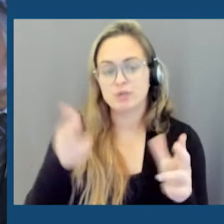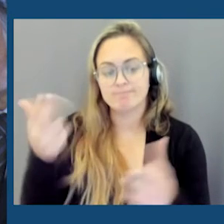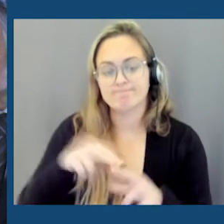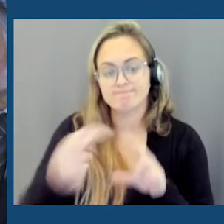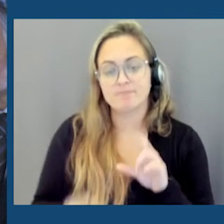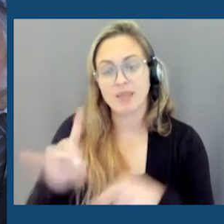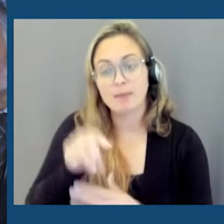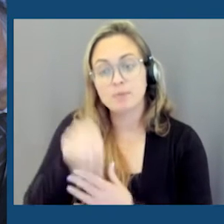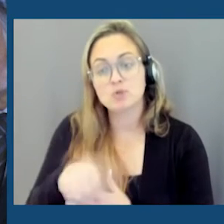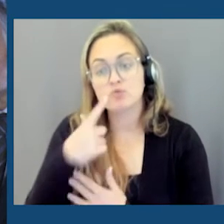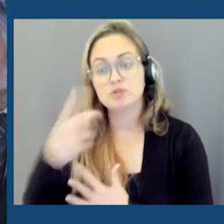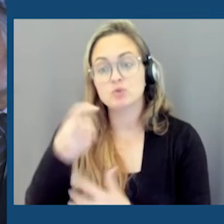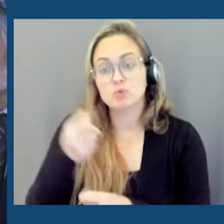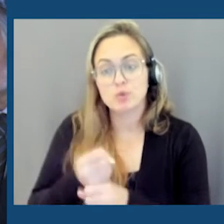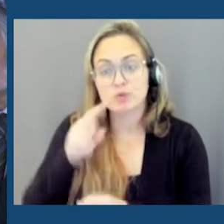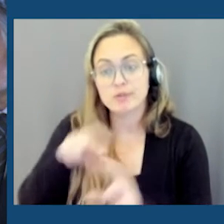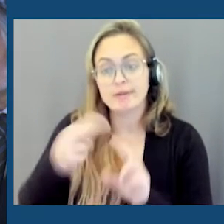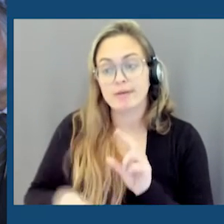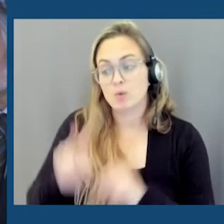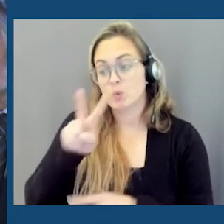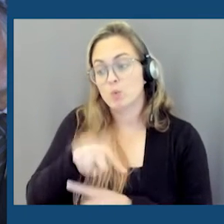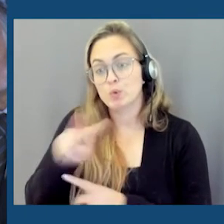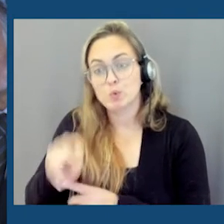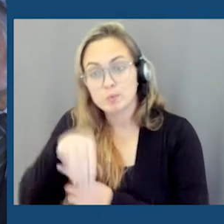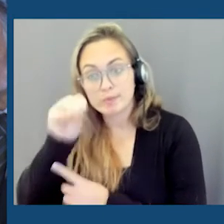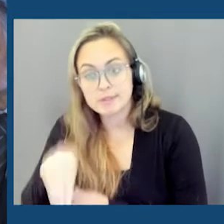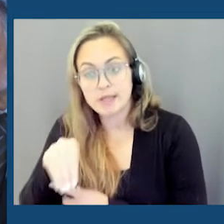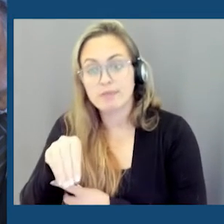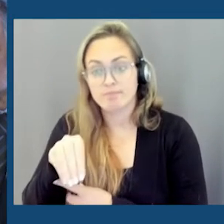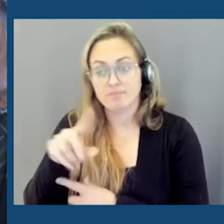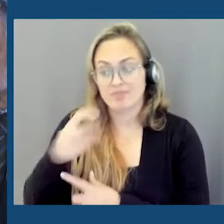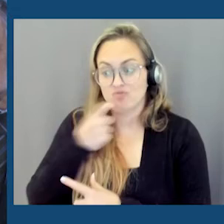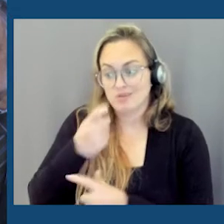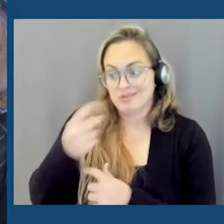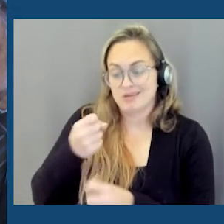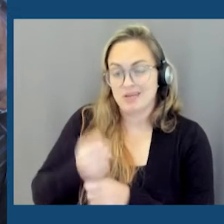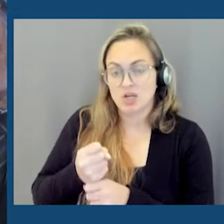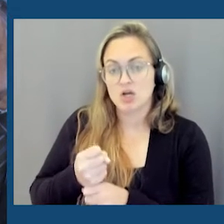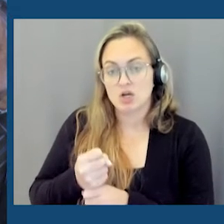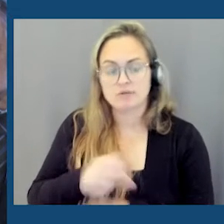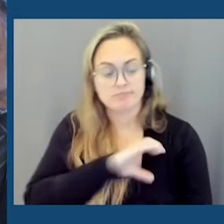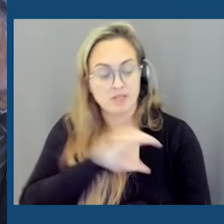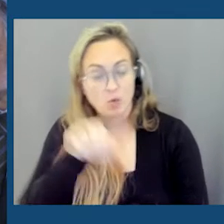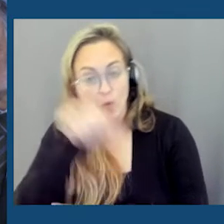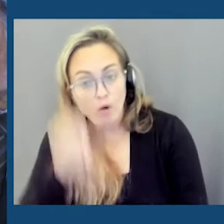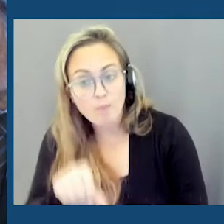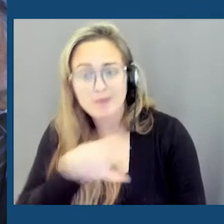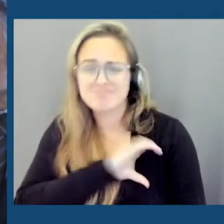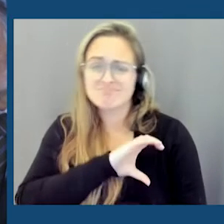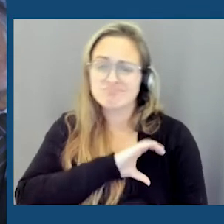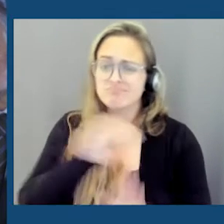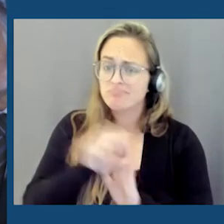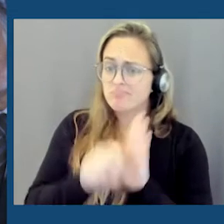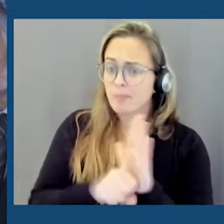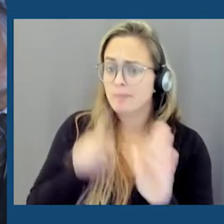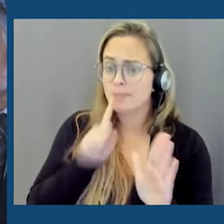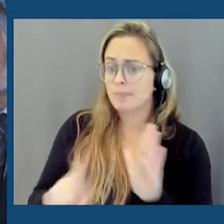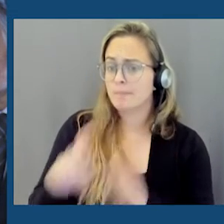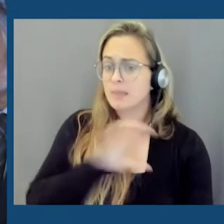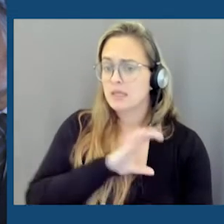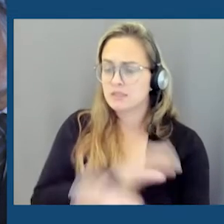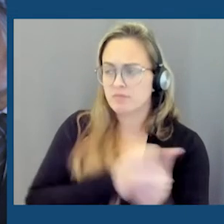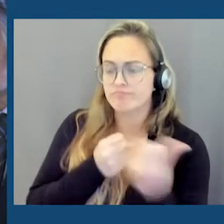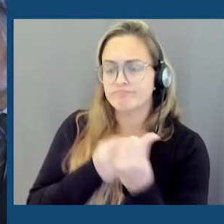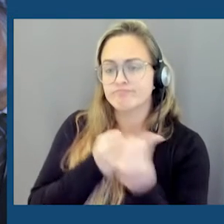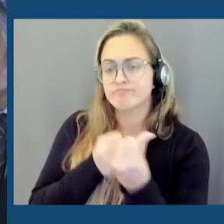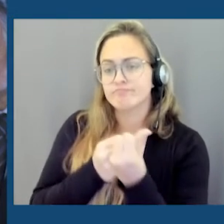over the last 2 years and are down 22% this year, the City of Albany and Albany Police Department have been tremendous partners to the state-supported Crime